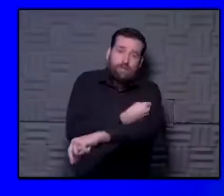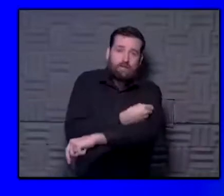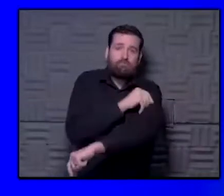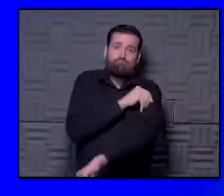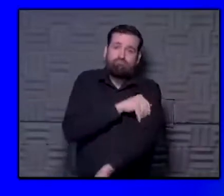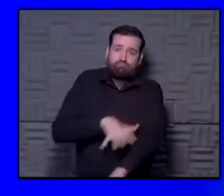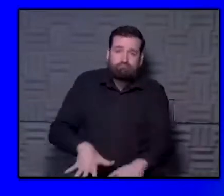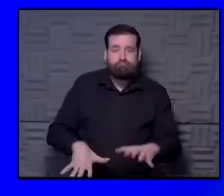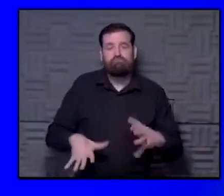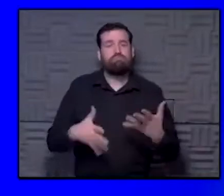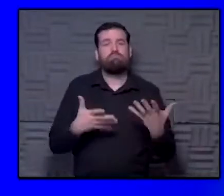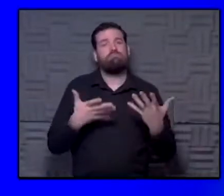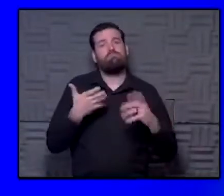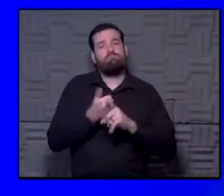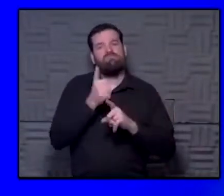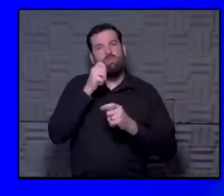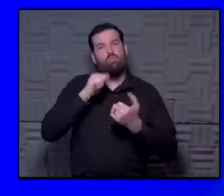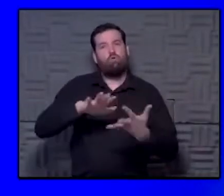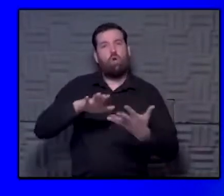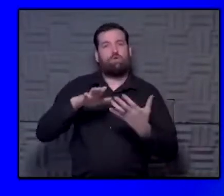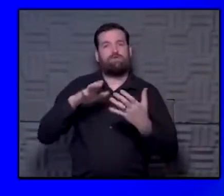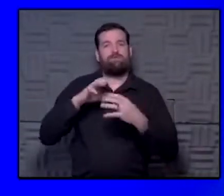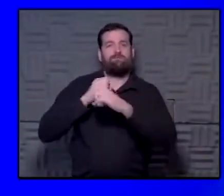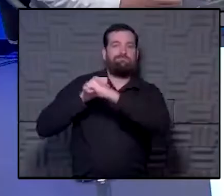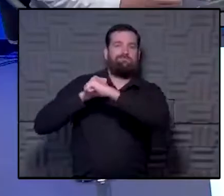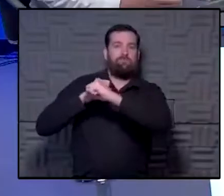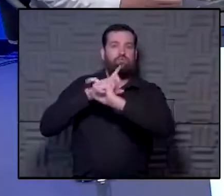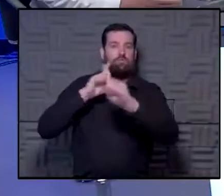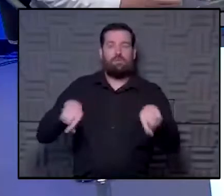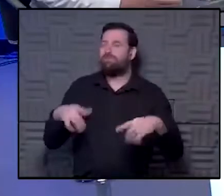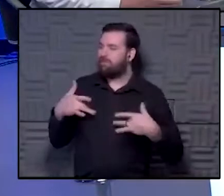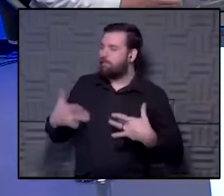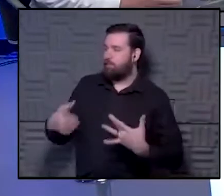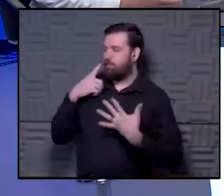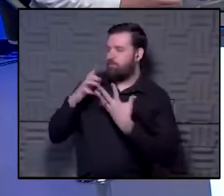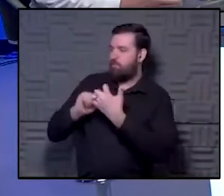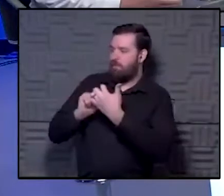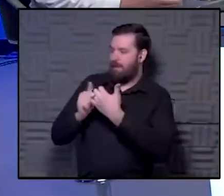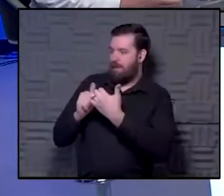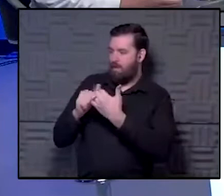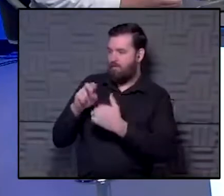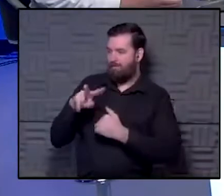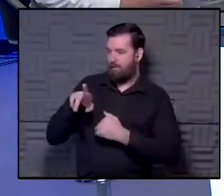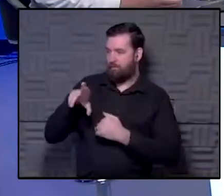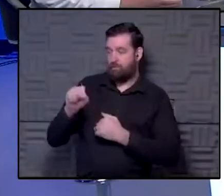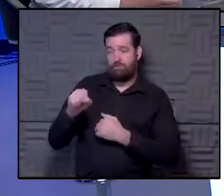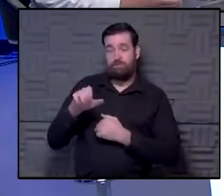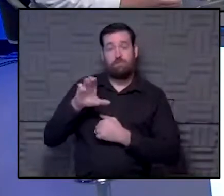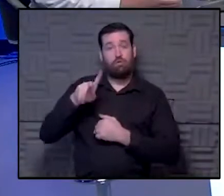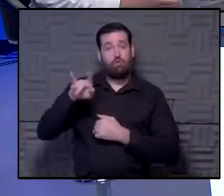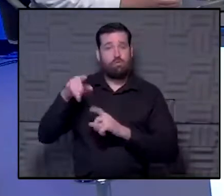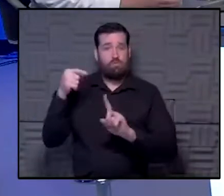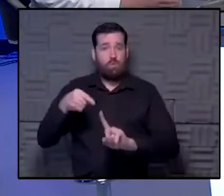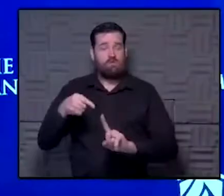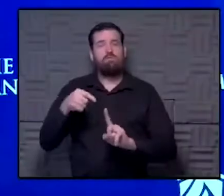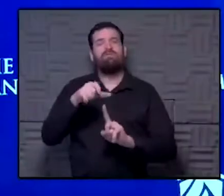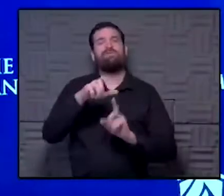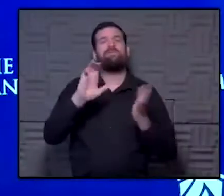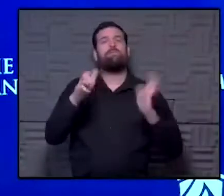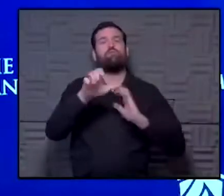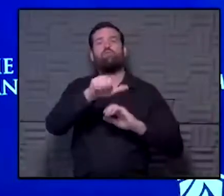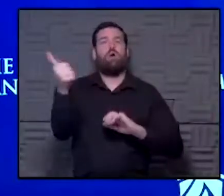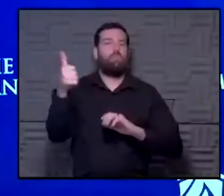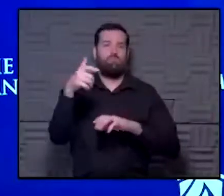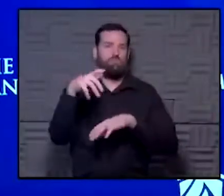that in itself will cause the immune response. Which is typical of how other viruses are, to the point that Cody made, it's typical of how other vaccines have been